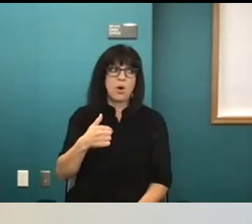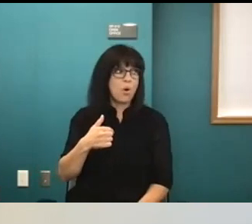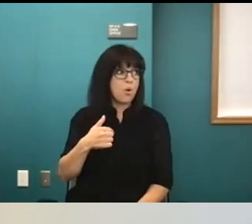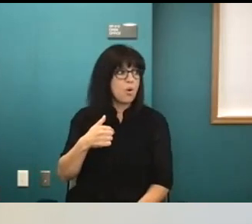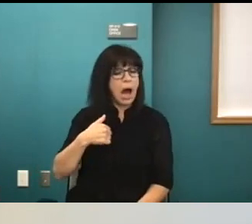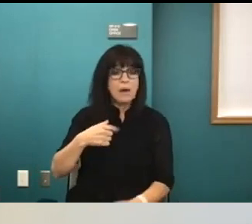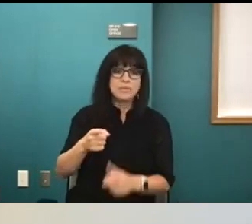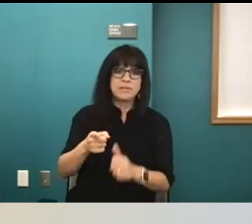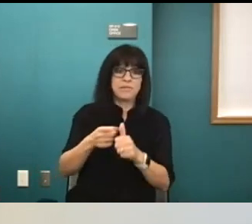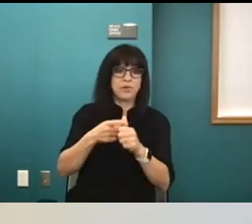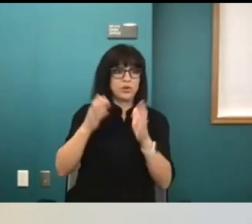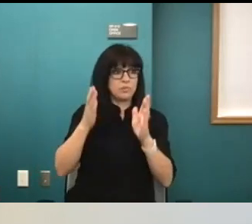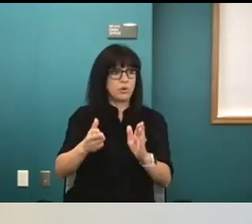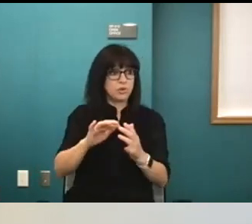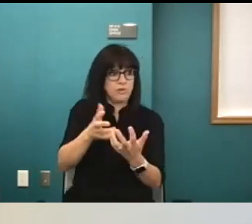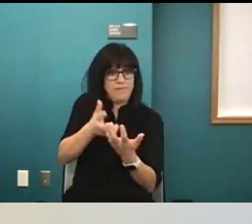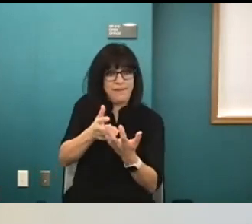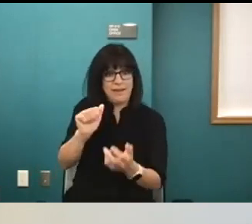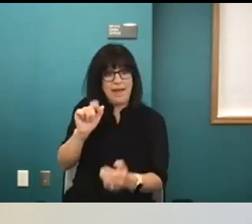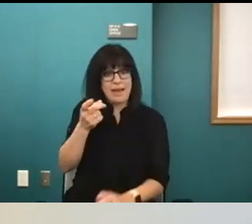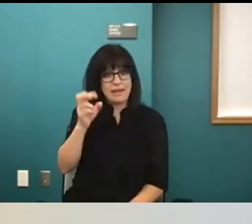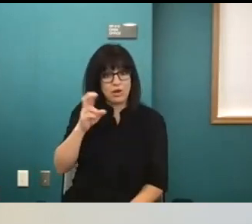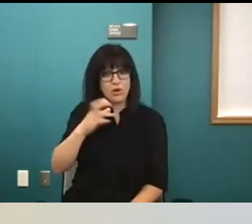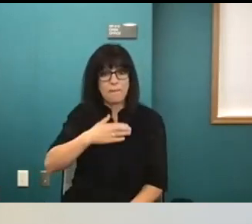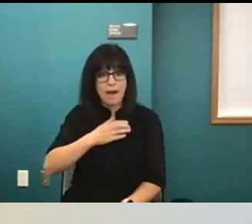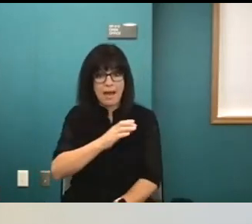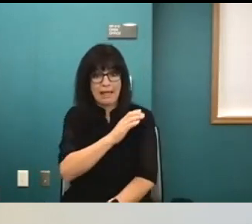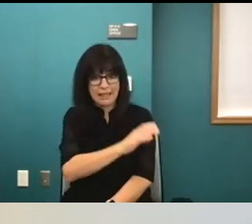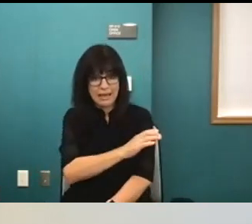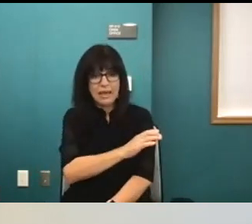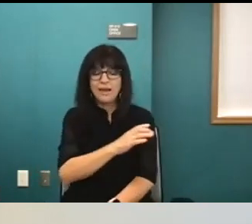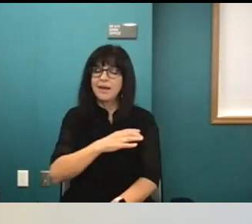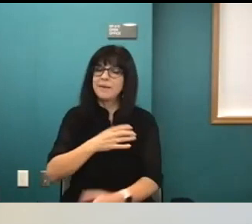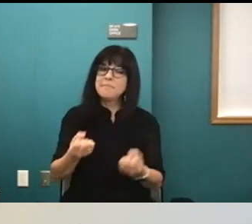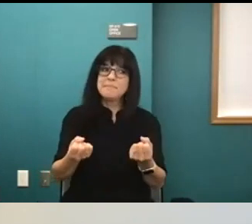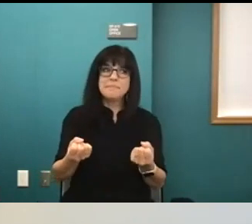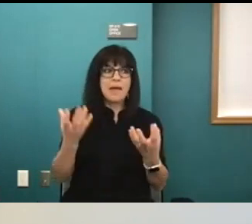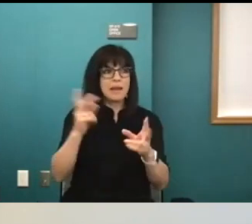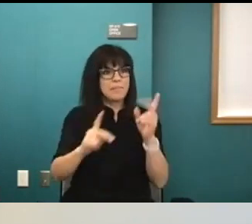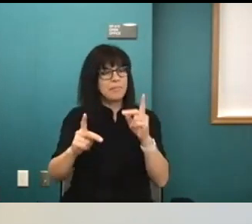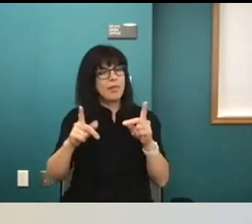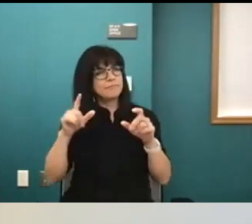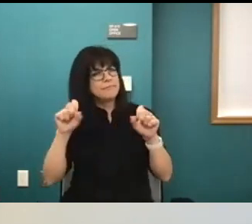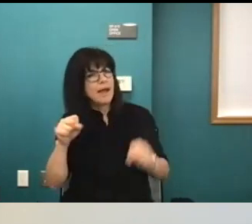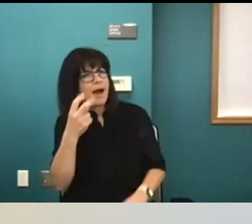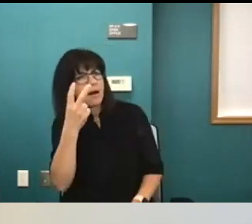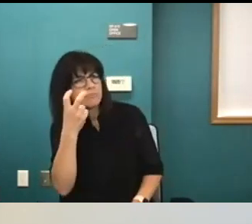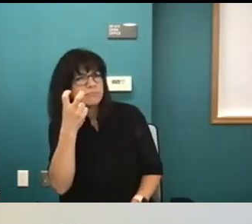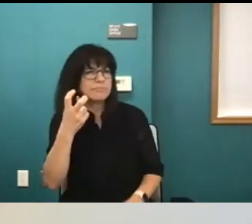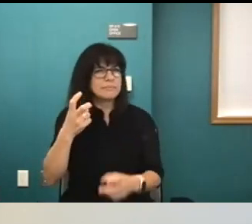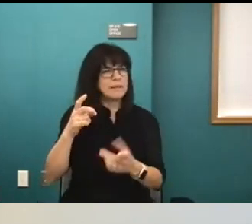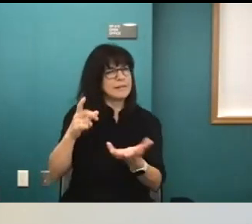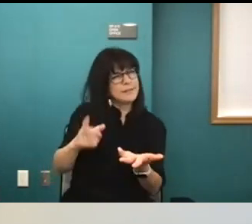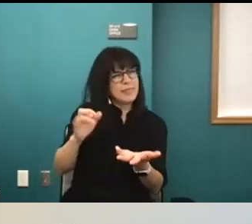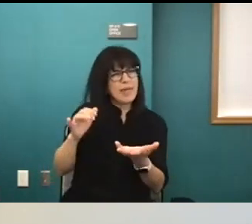the first person to fit Adhere at my clinic. And there was a lot of skepticism about Adhere just because it was something different. They're like,